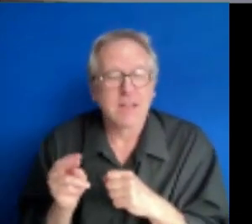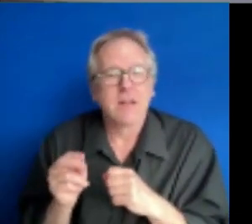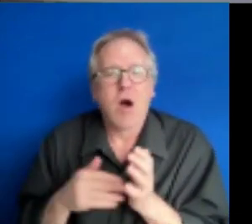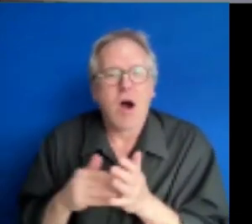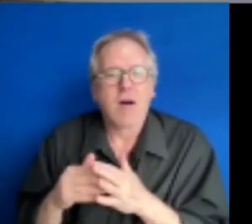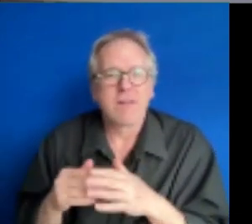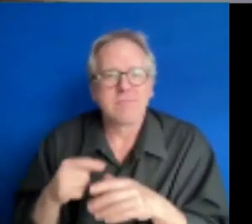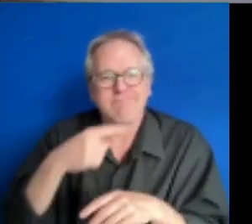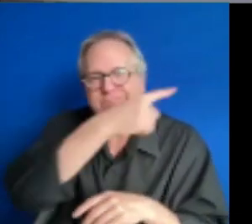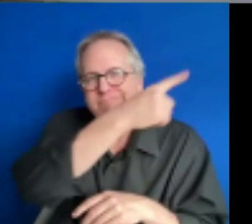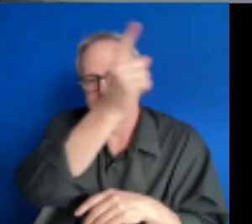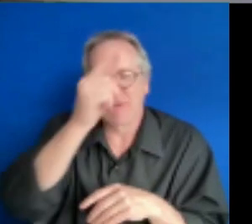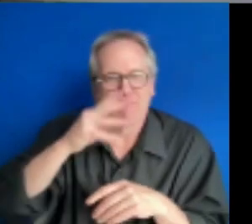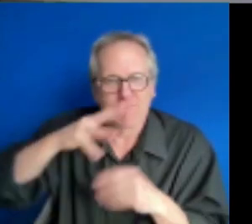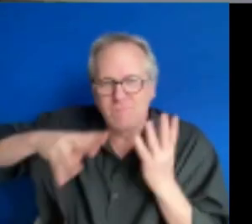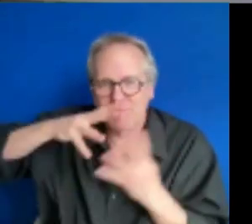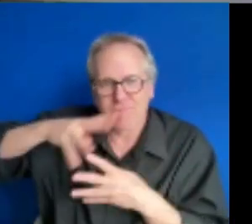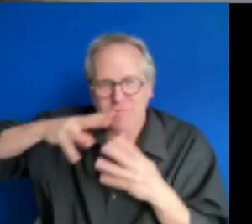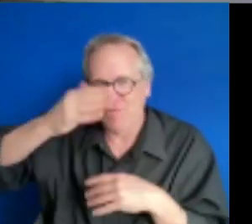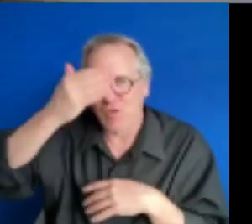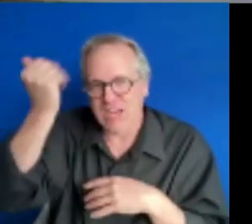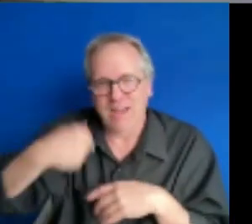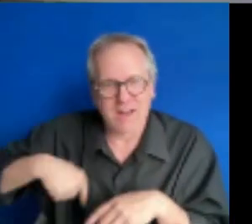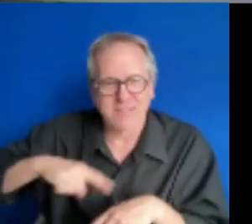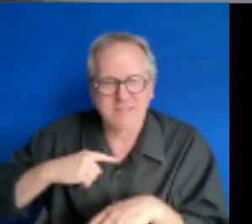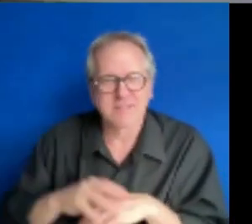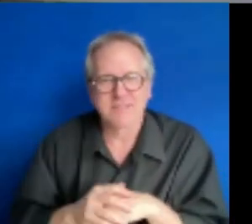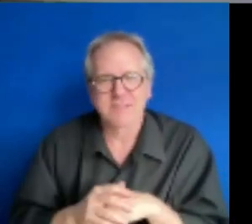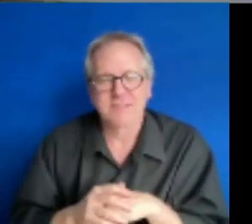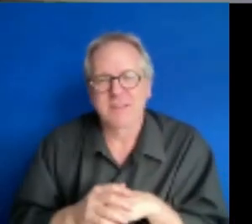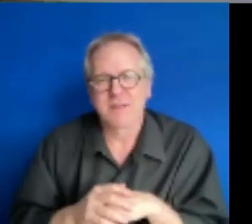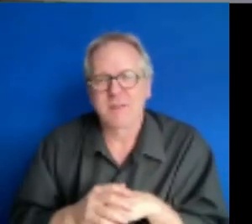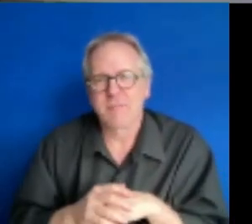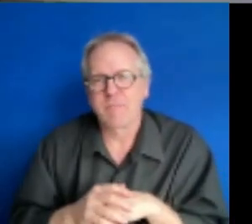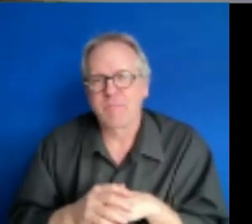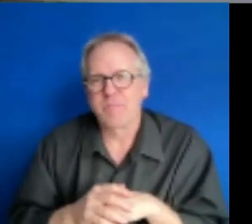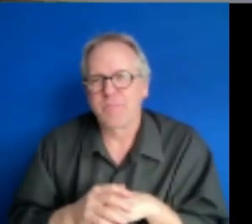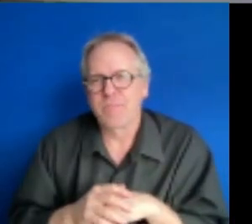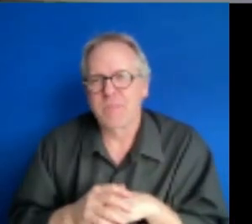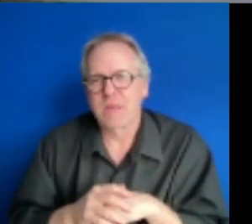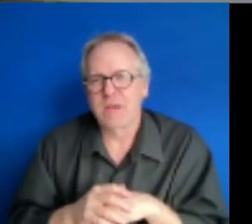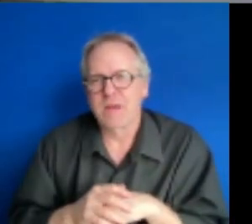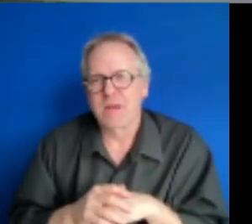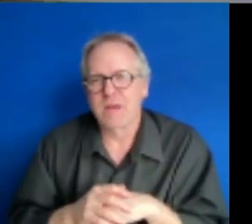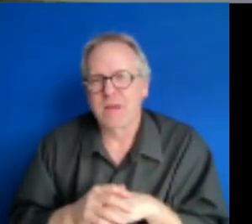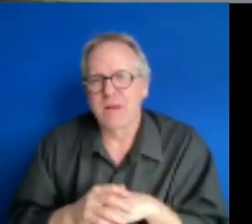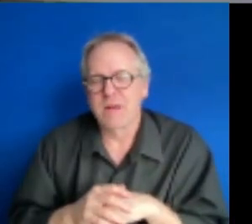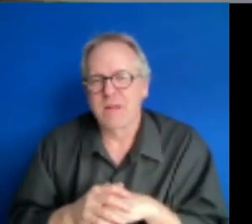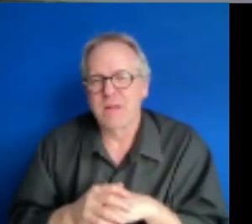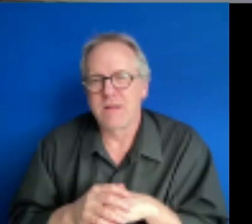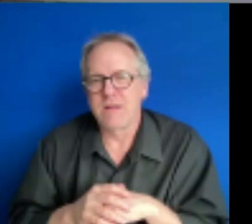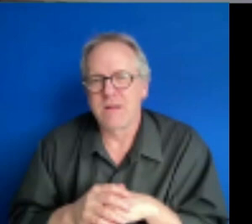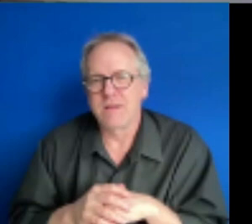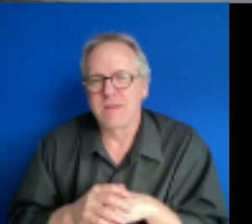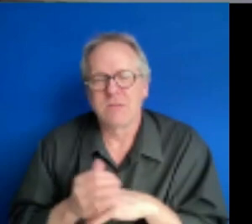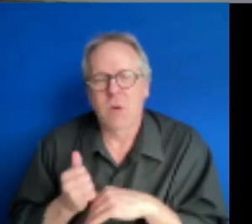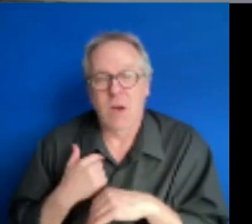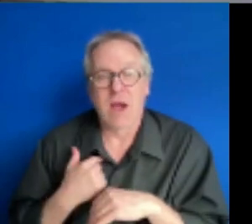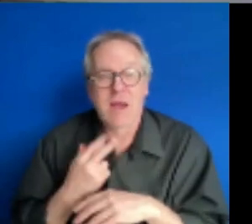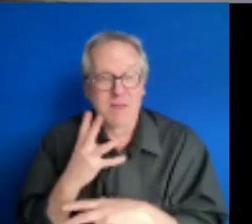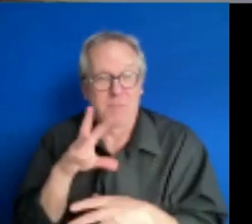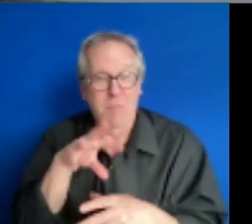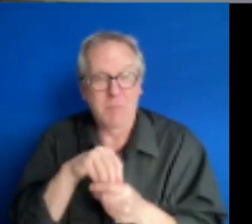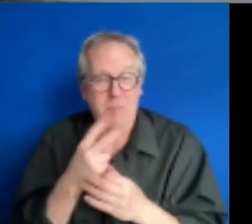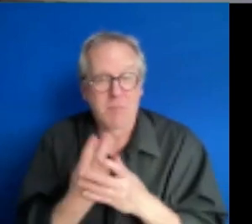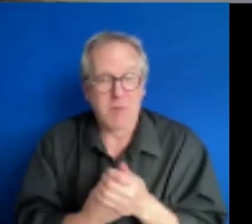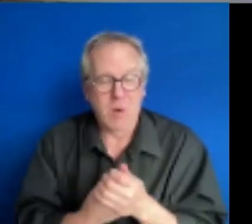are often forgotten. I'm in both camps. Help us bridge these two. I'm in both camps.